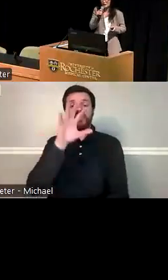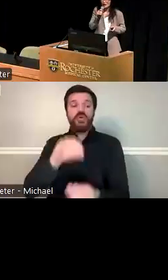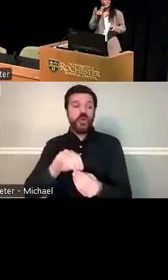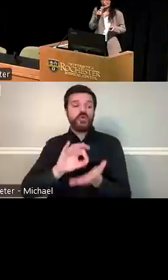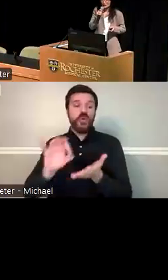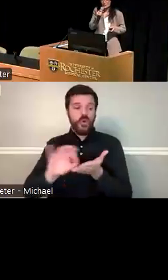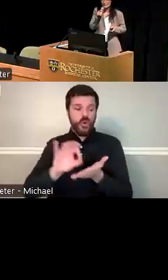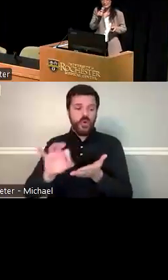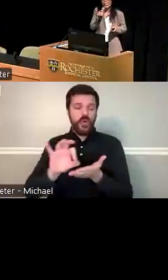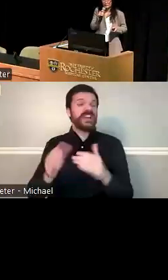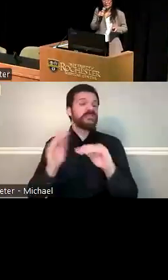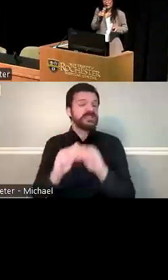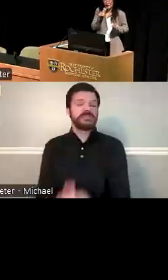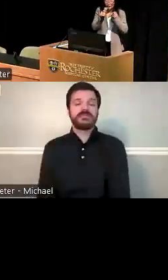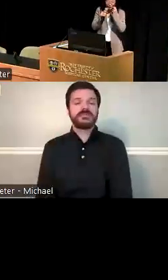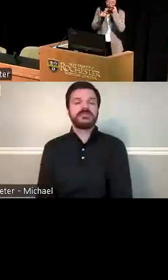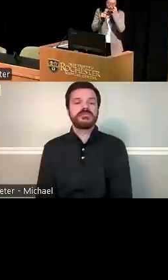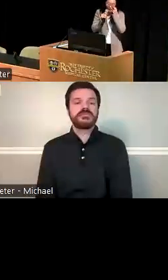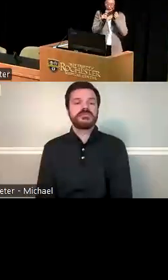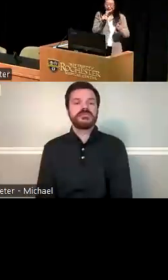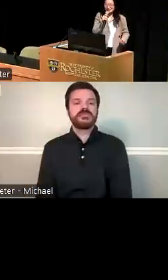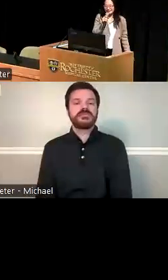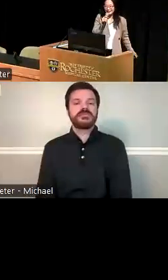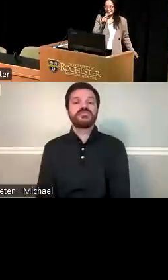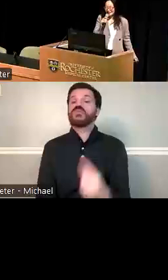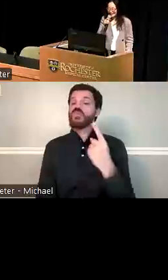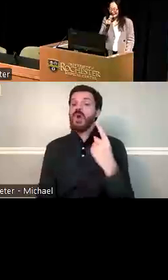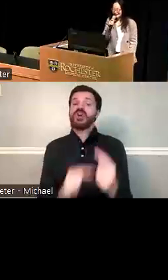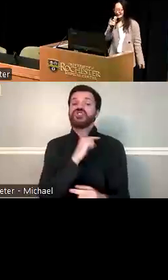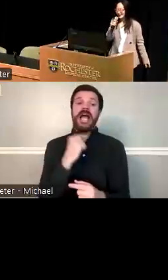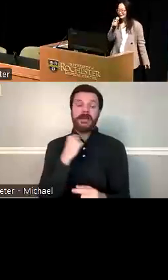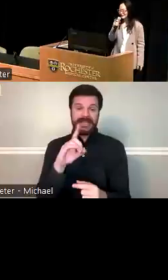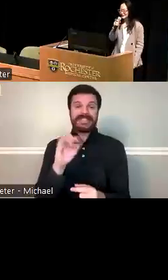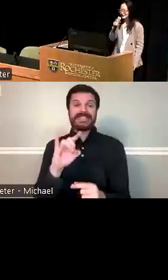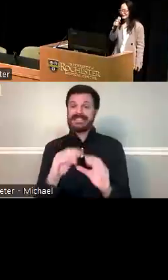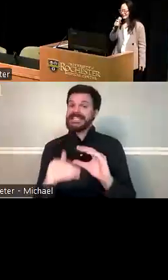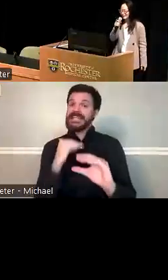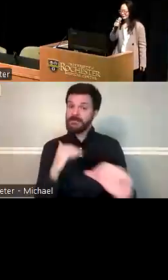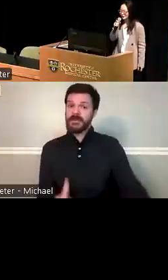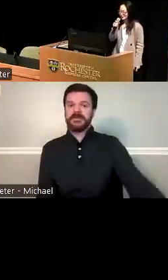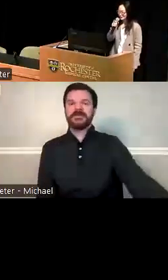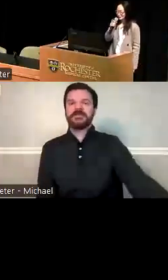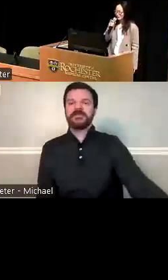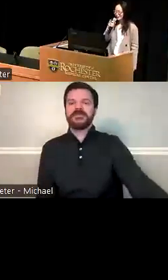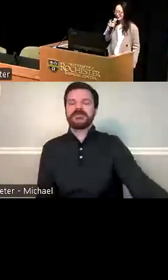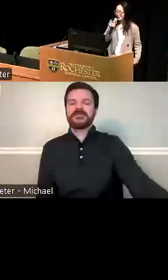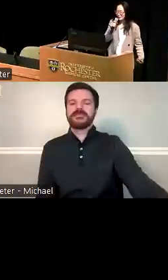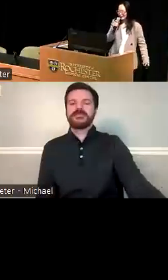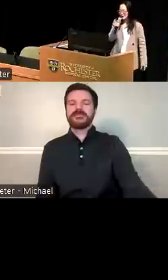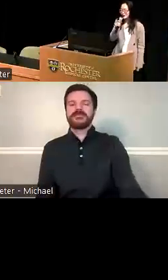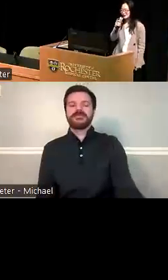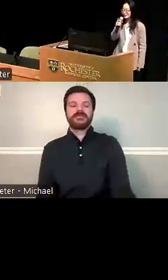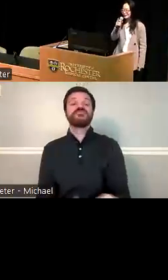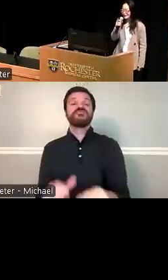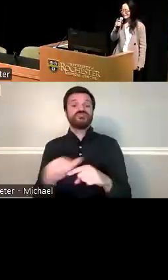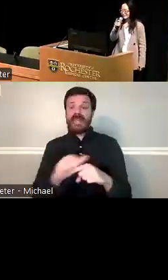competency increased. One of the chaplains sent us an email after the training was over, and he went back